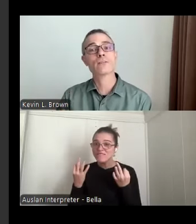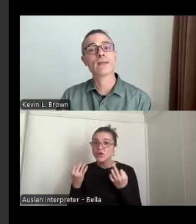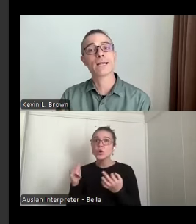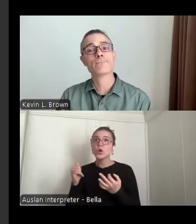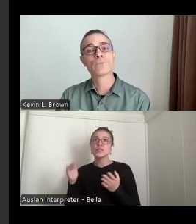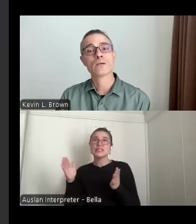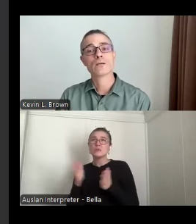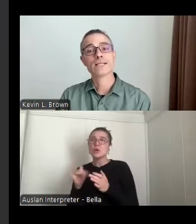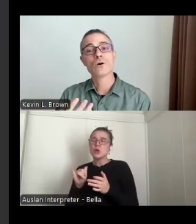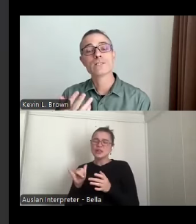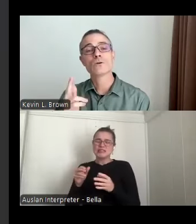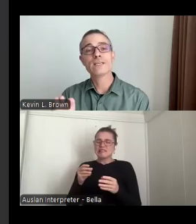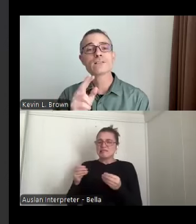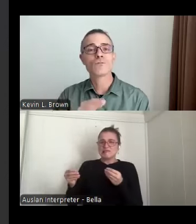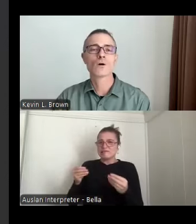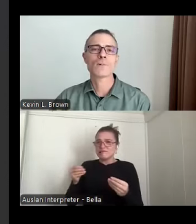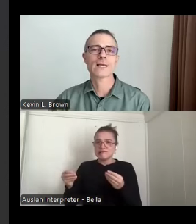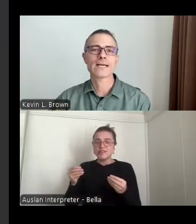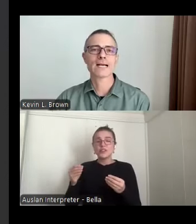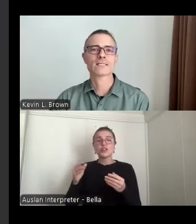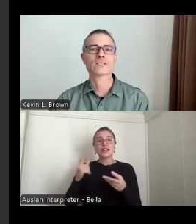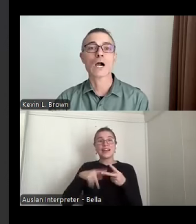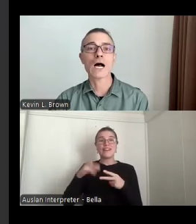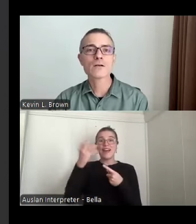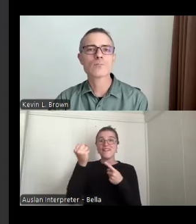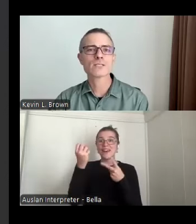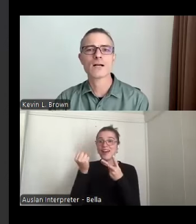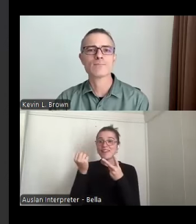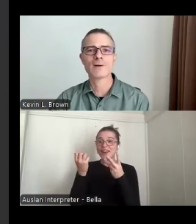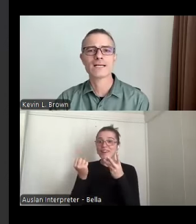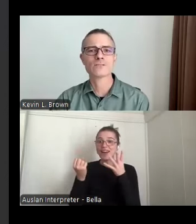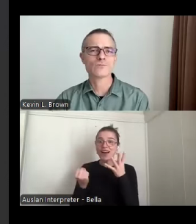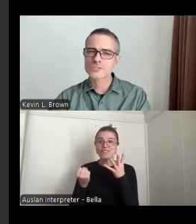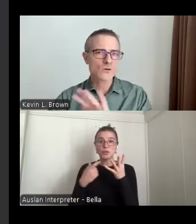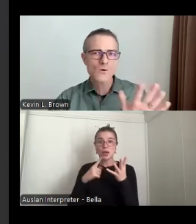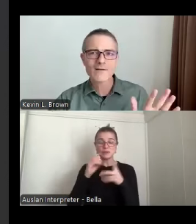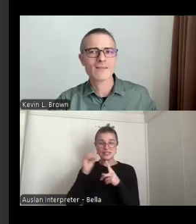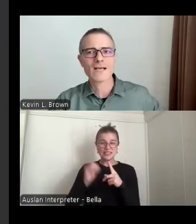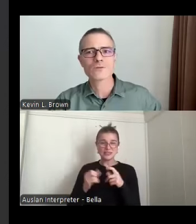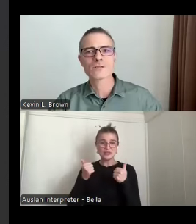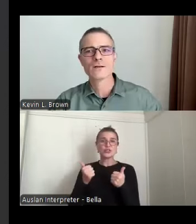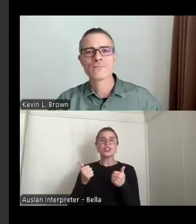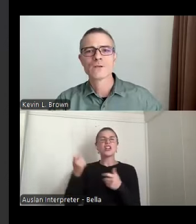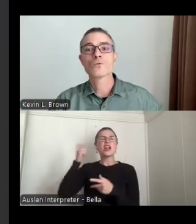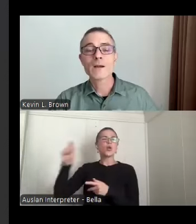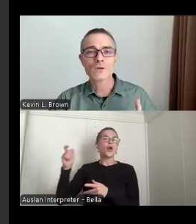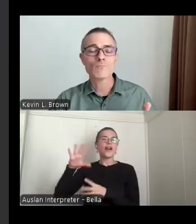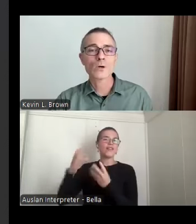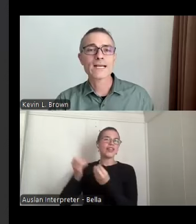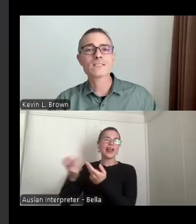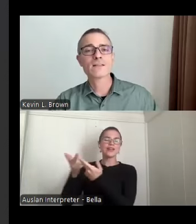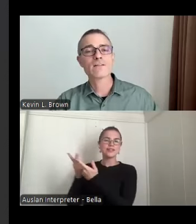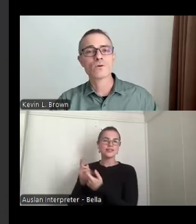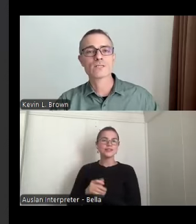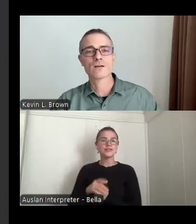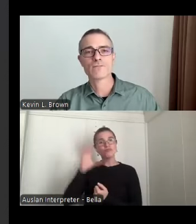stretched thin. And so until these 4 marketing assets are 100% optimized, just ignore everything else. Remember,